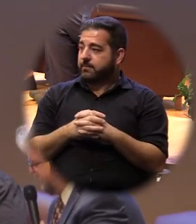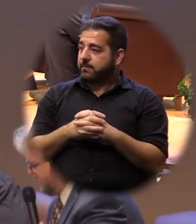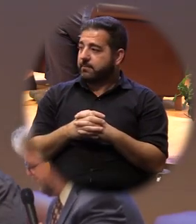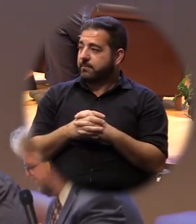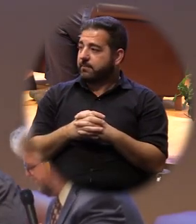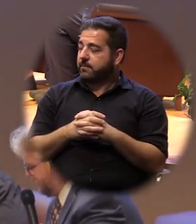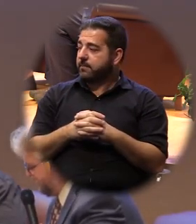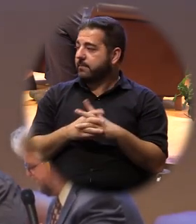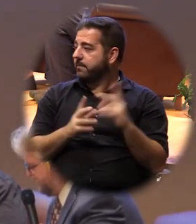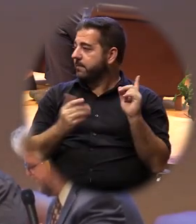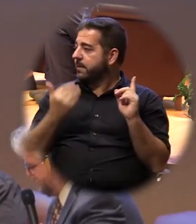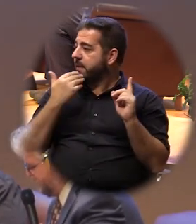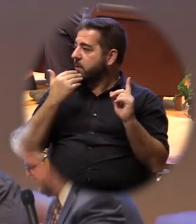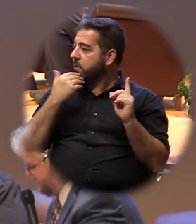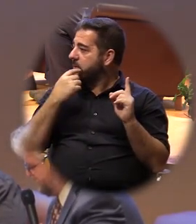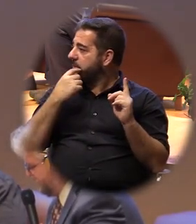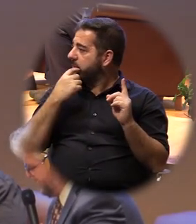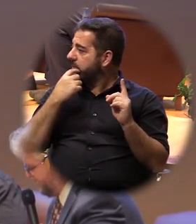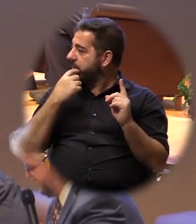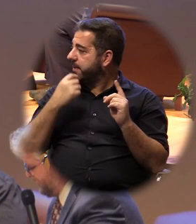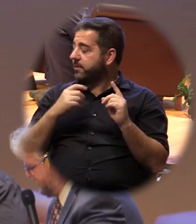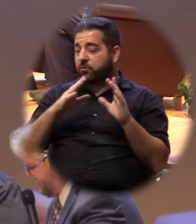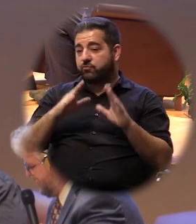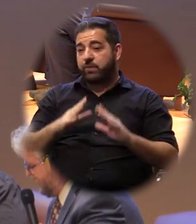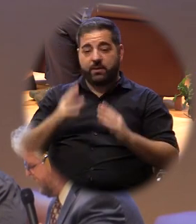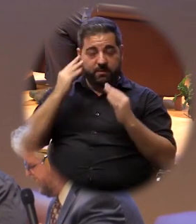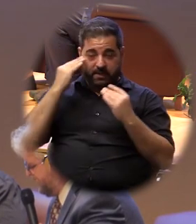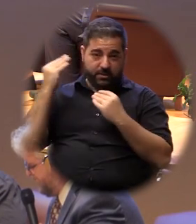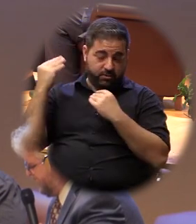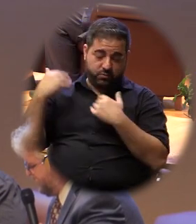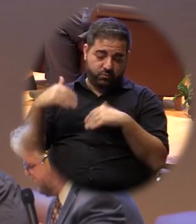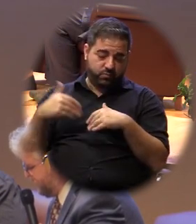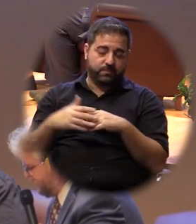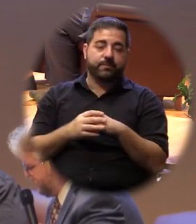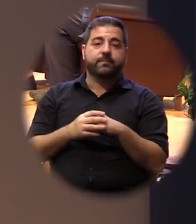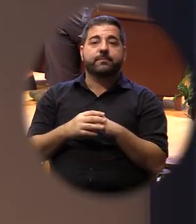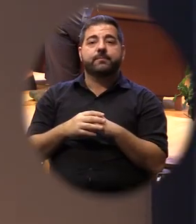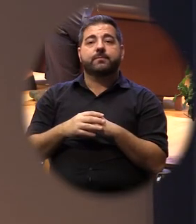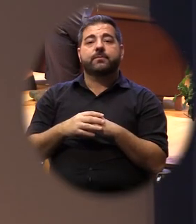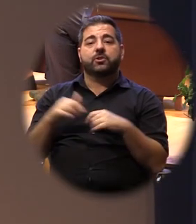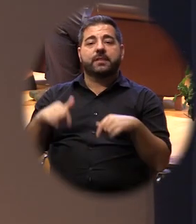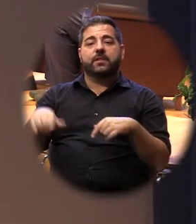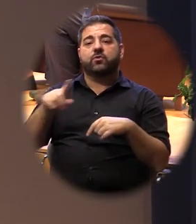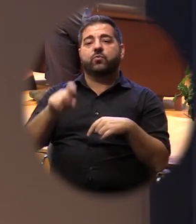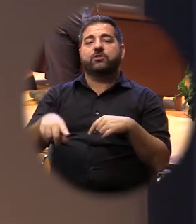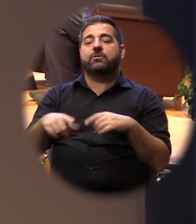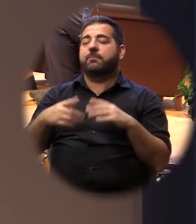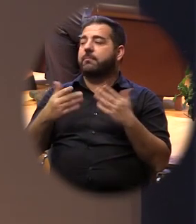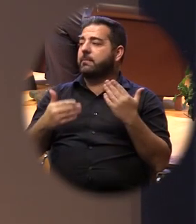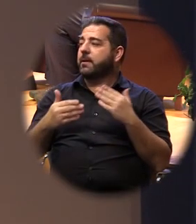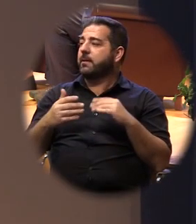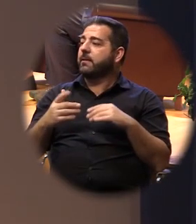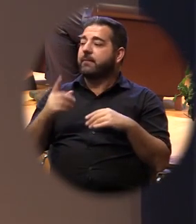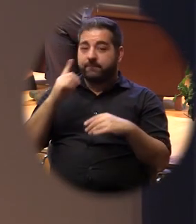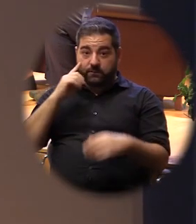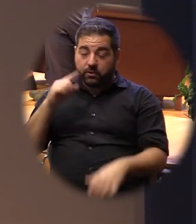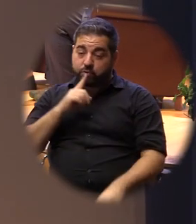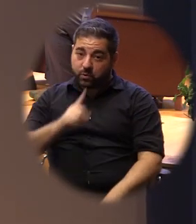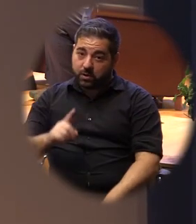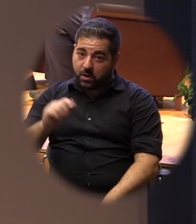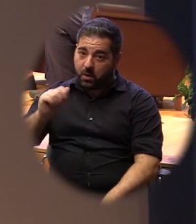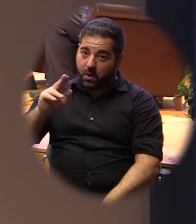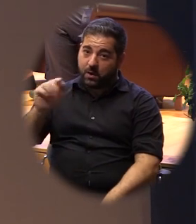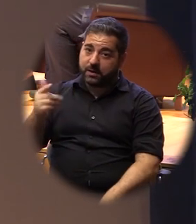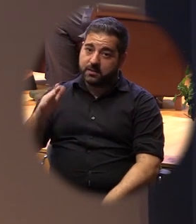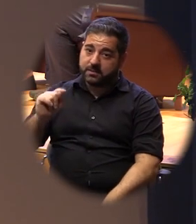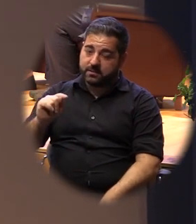Thank you. Yeah, those are some great reflections. So this question is maybe first for August, but